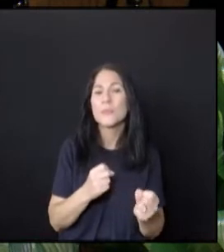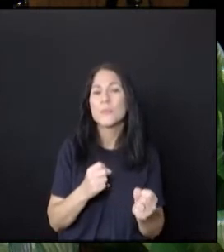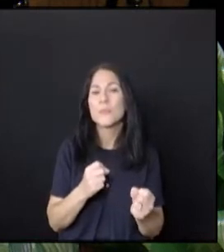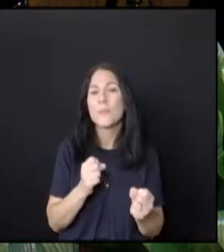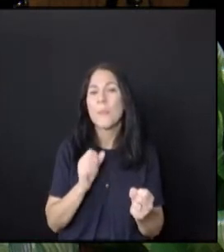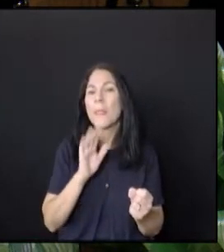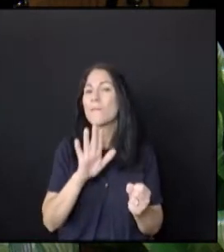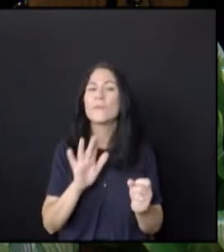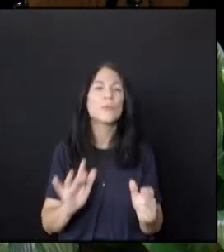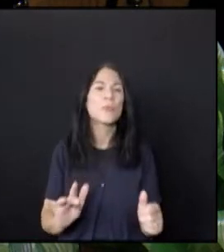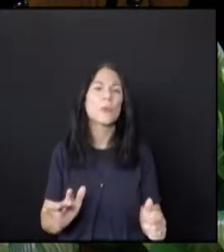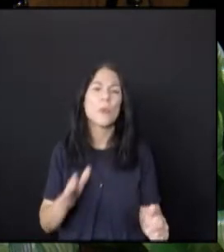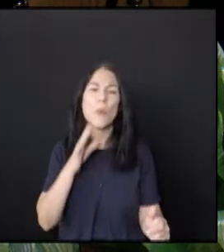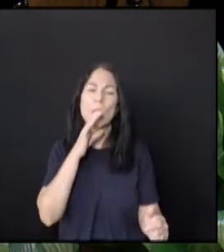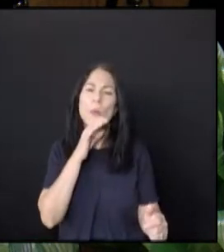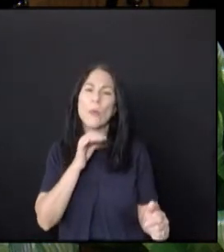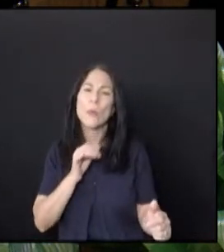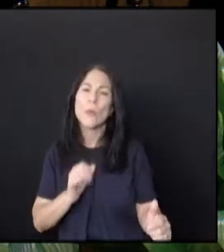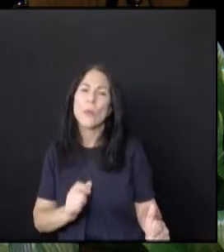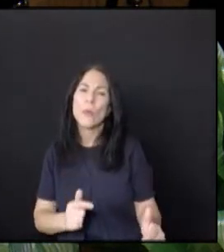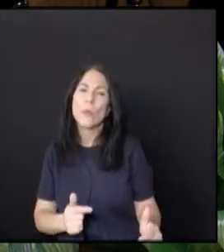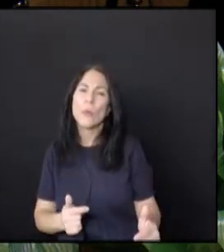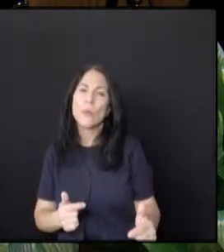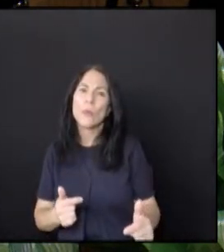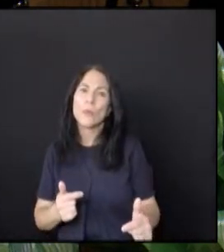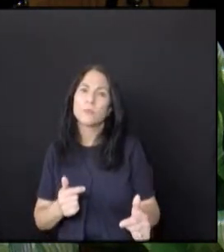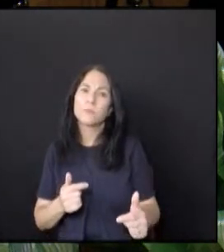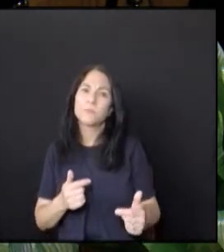of your aged loved one's life,